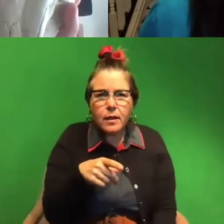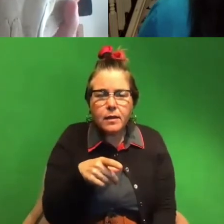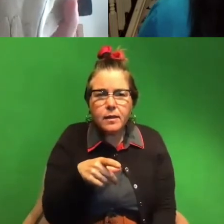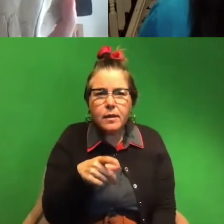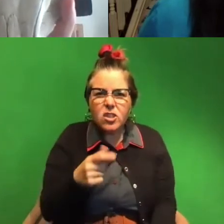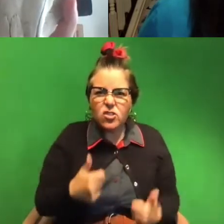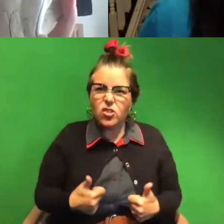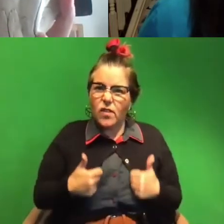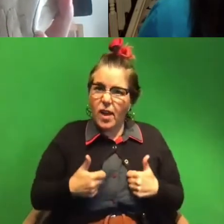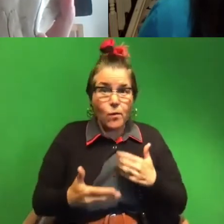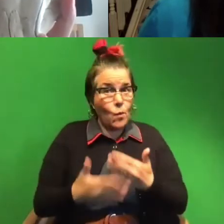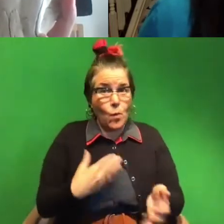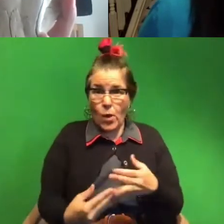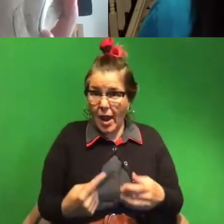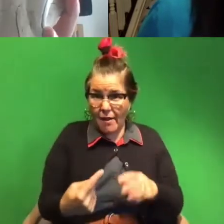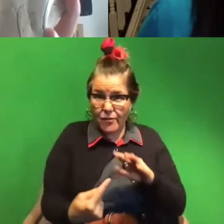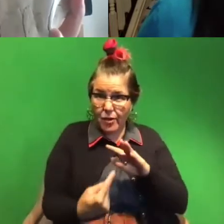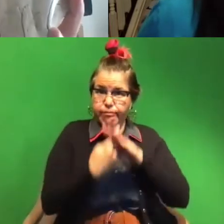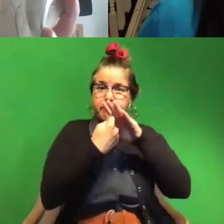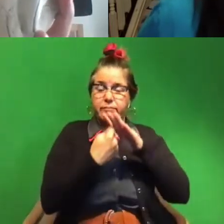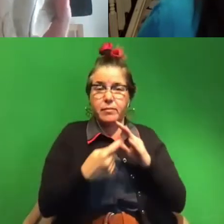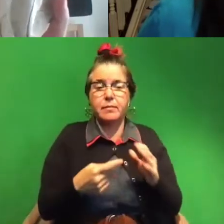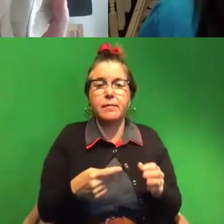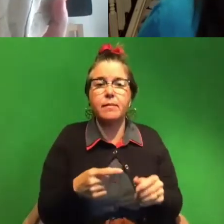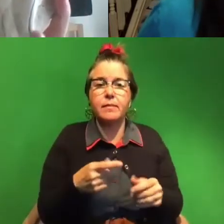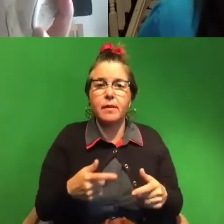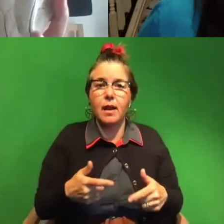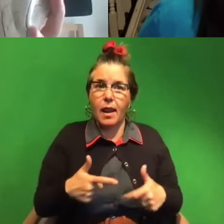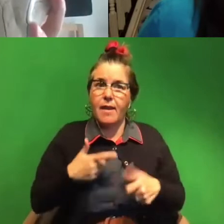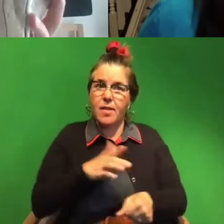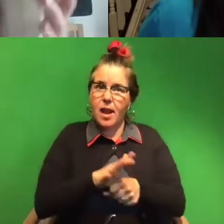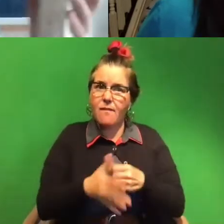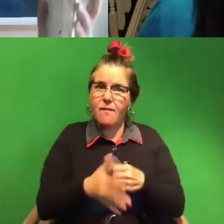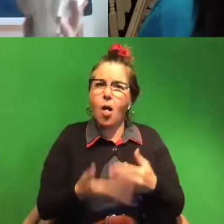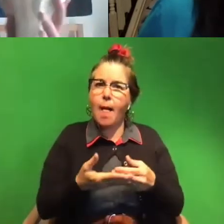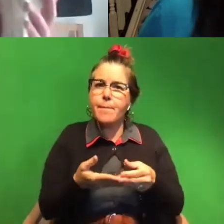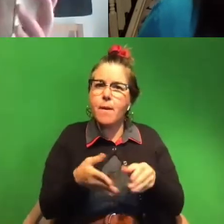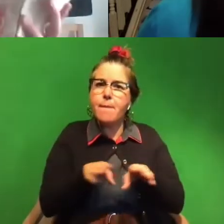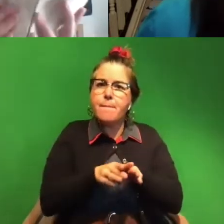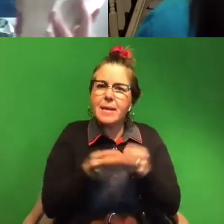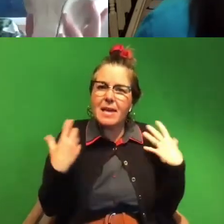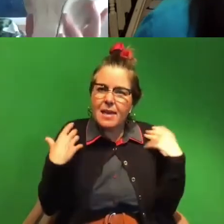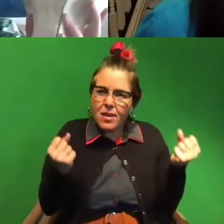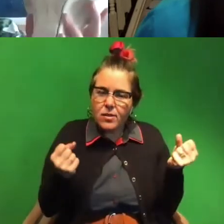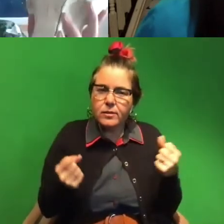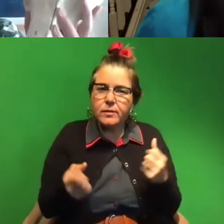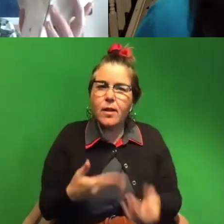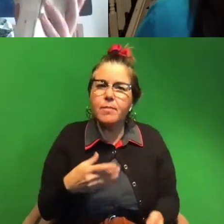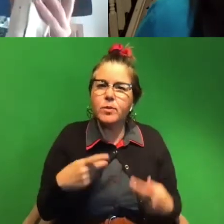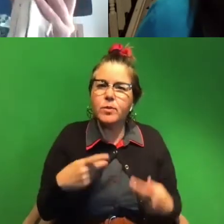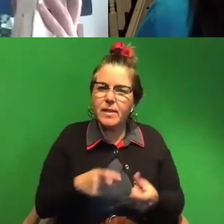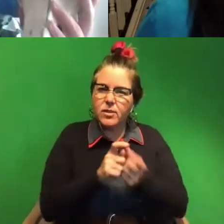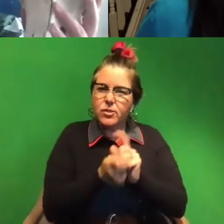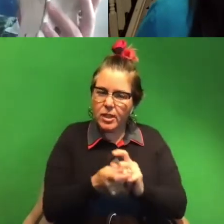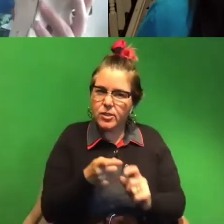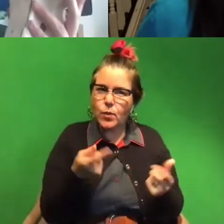survived whatever did this to it enough for it to almost close. So Whoa. seeing those physical changes